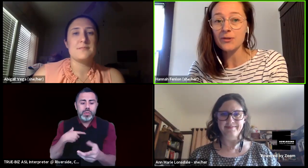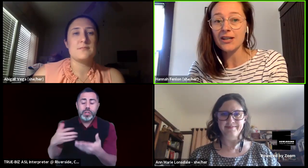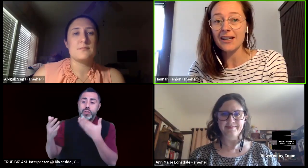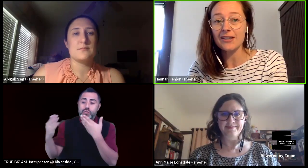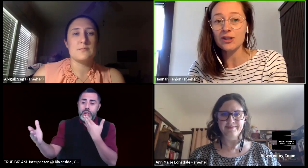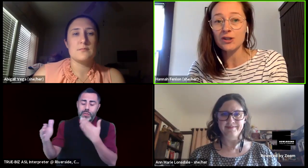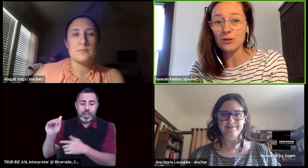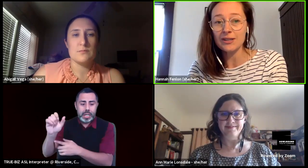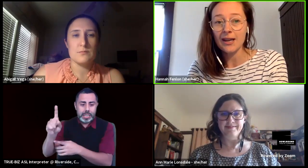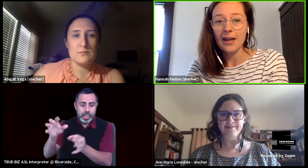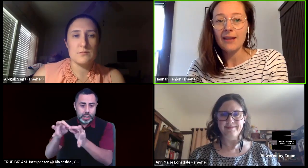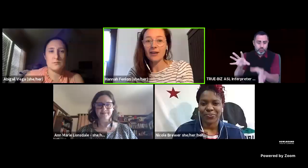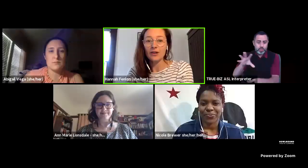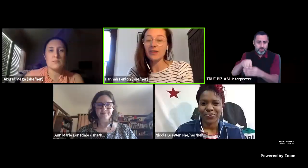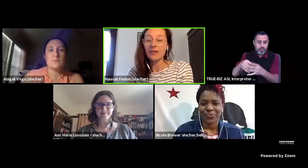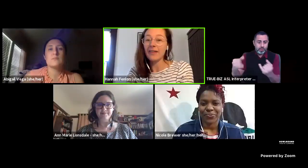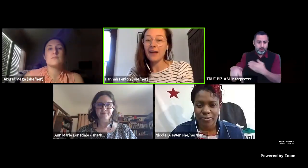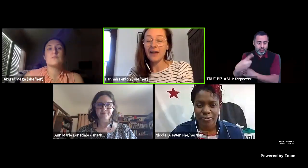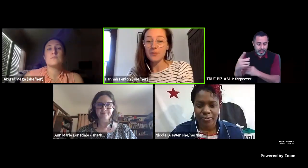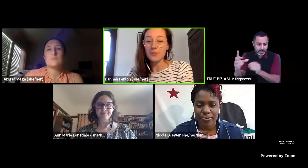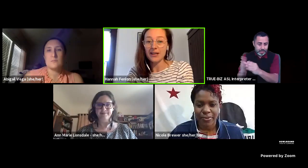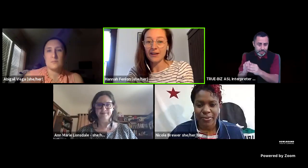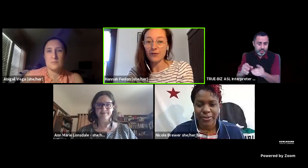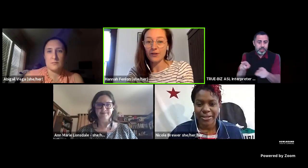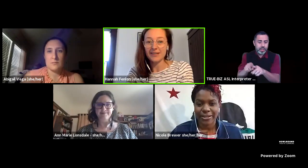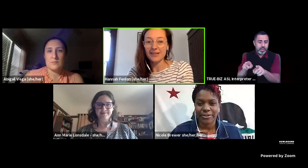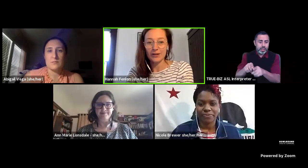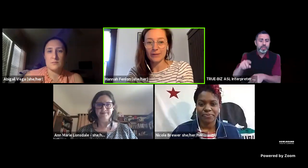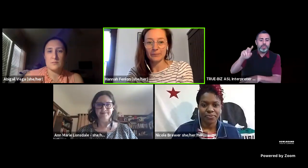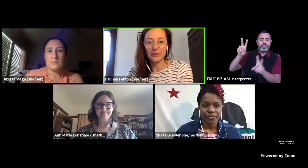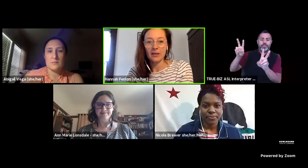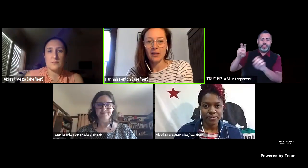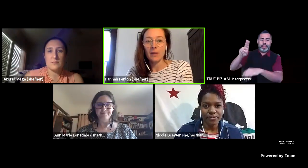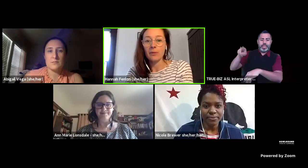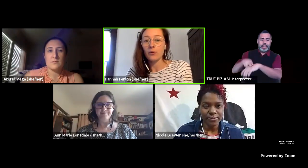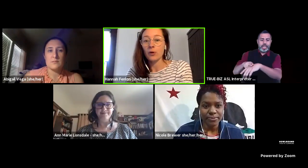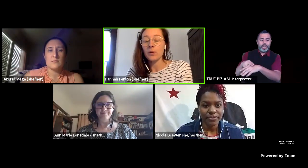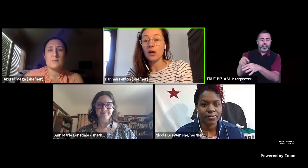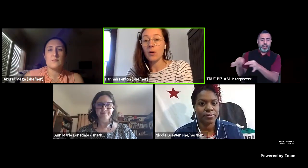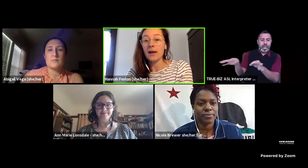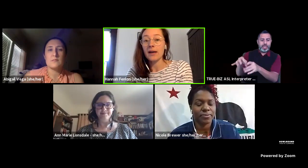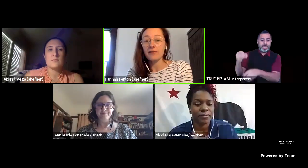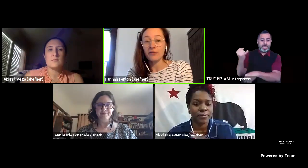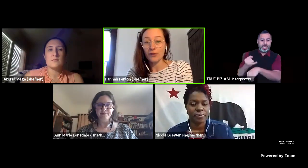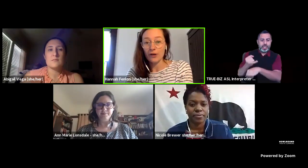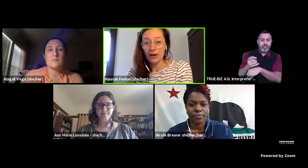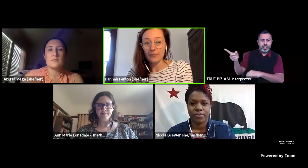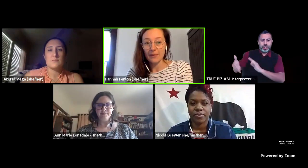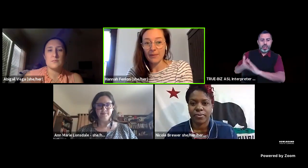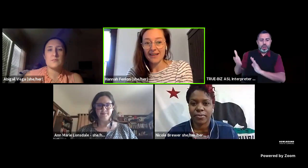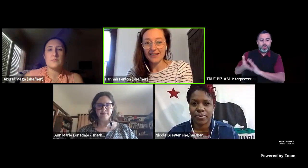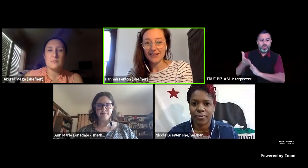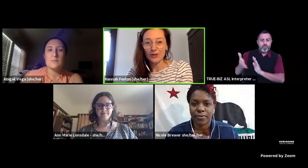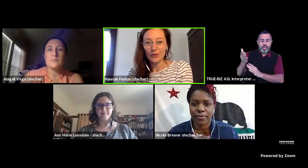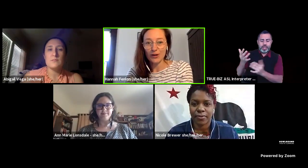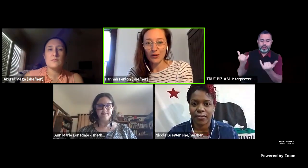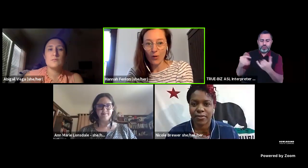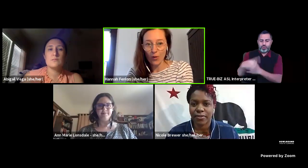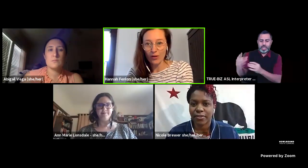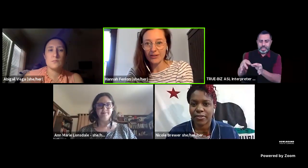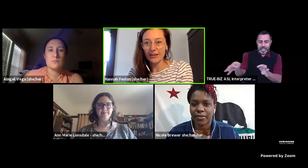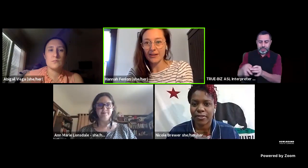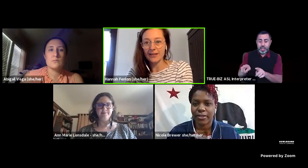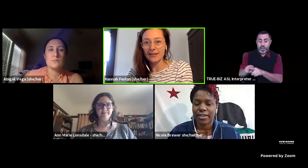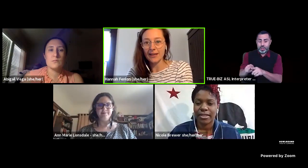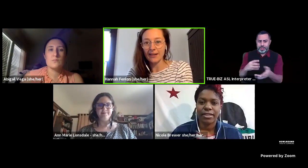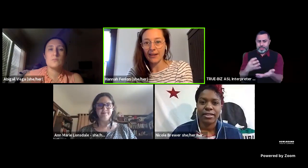National Captioning Institute. They're doing the live captioning for the session. And before we go any further, I'm going to pass it to